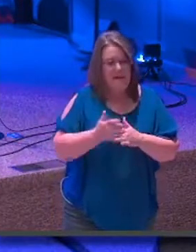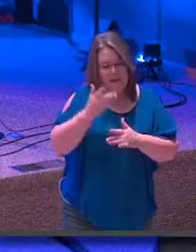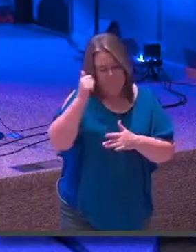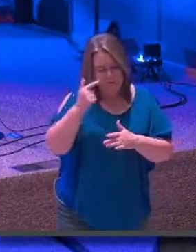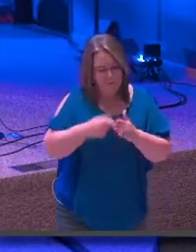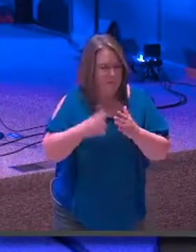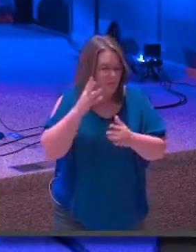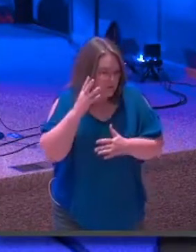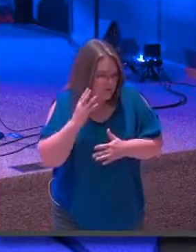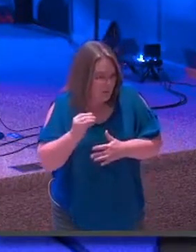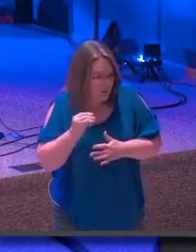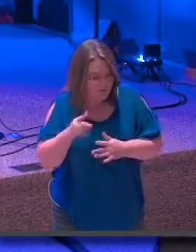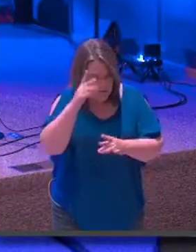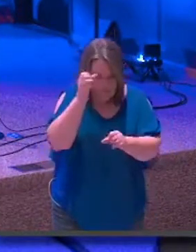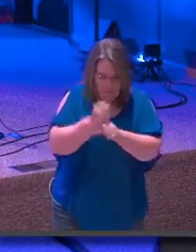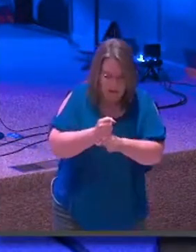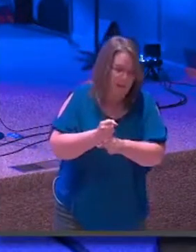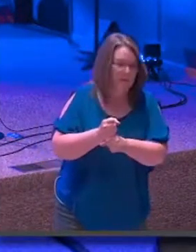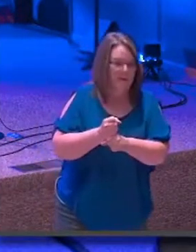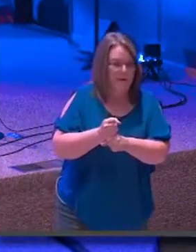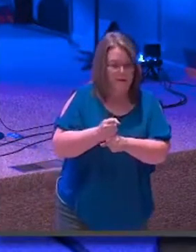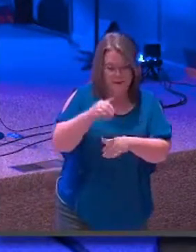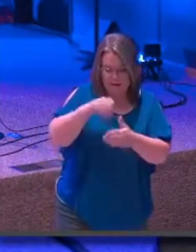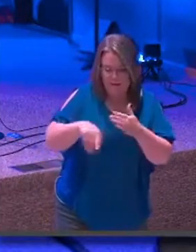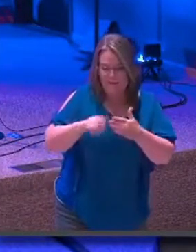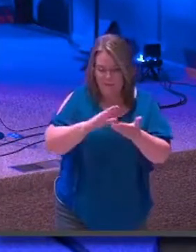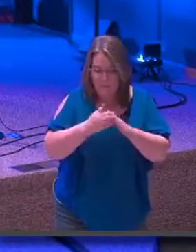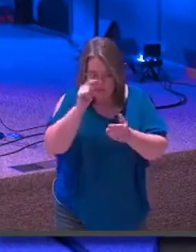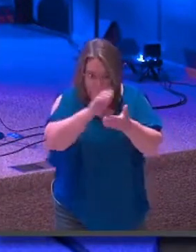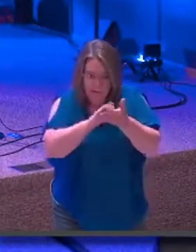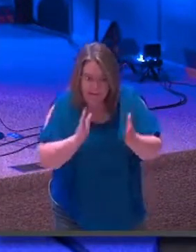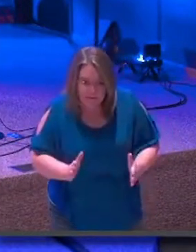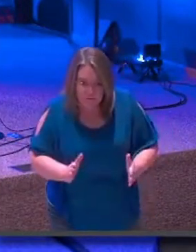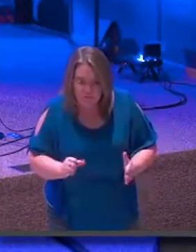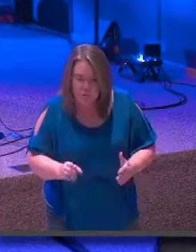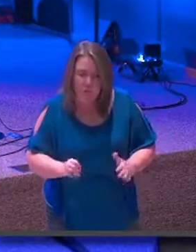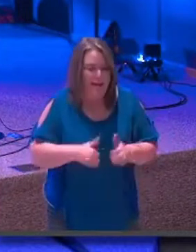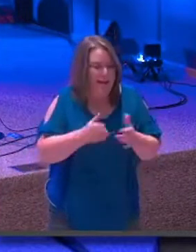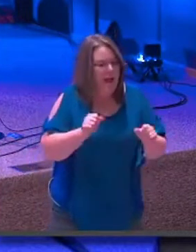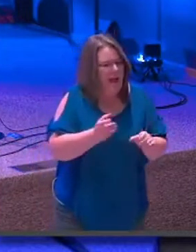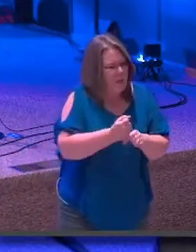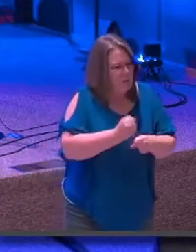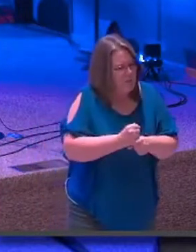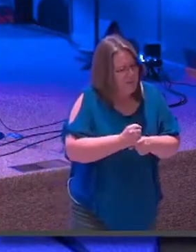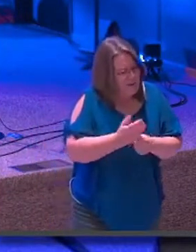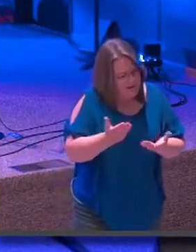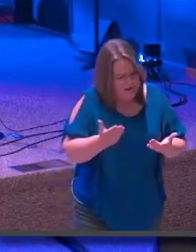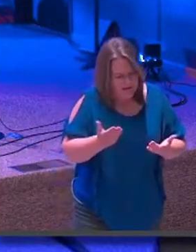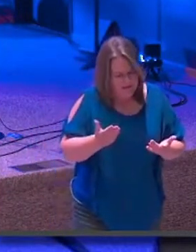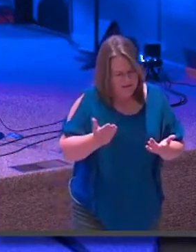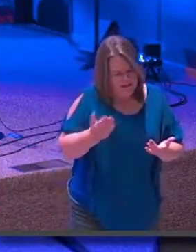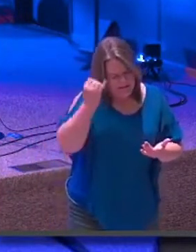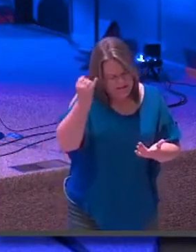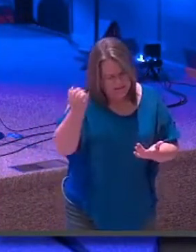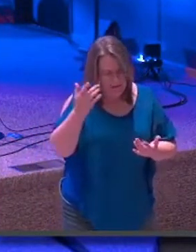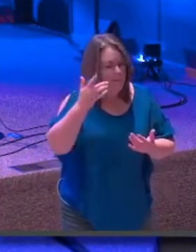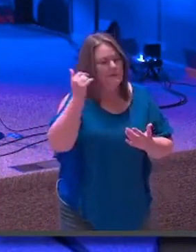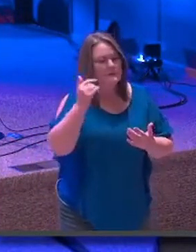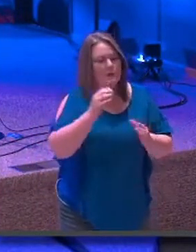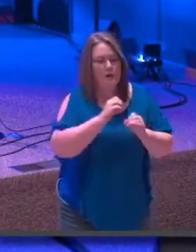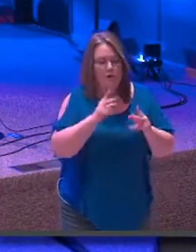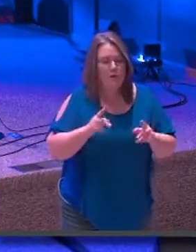faith had welled up within them and they became believers. And so how can we make such an inference? Because no one goes through the